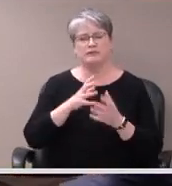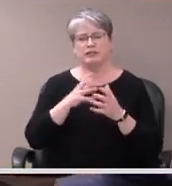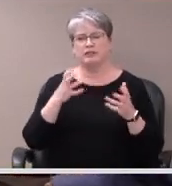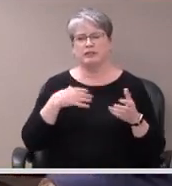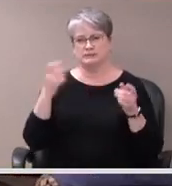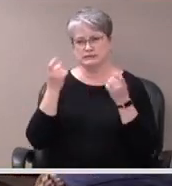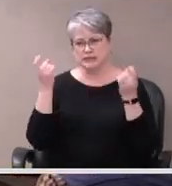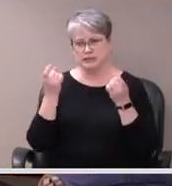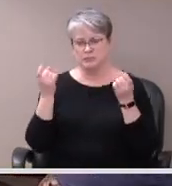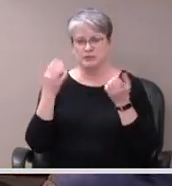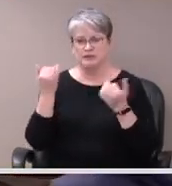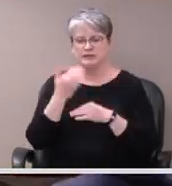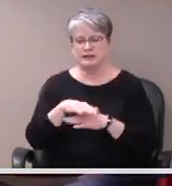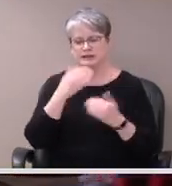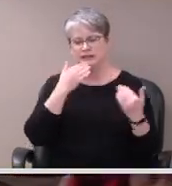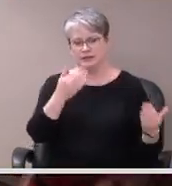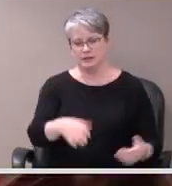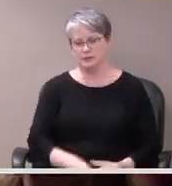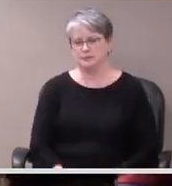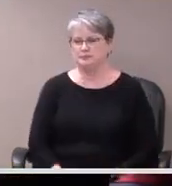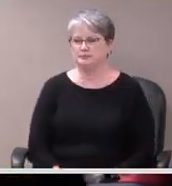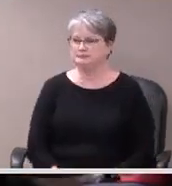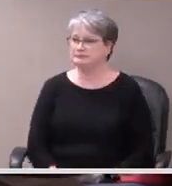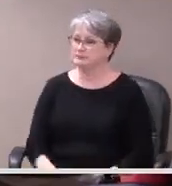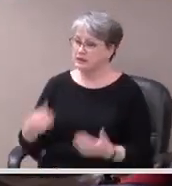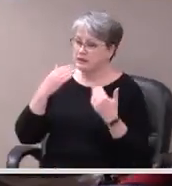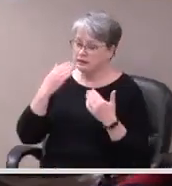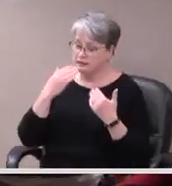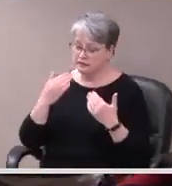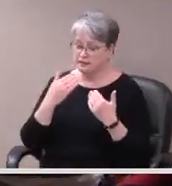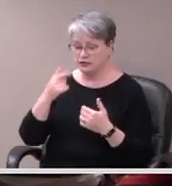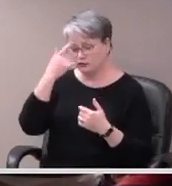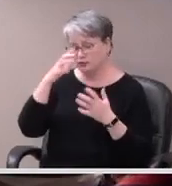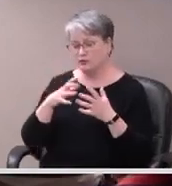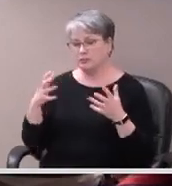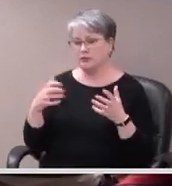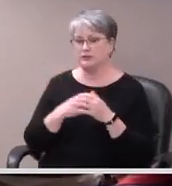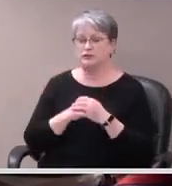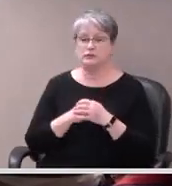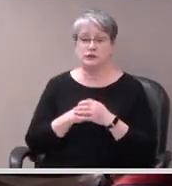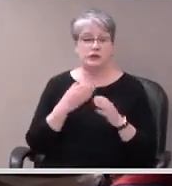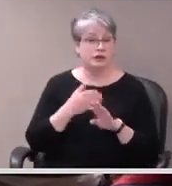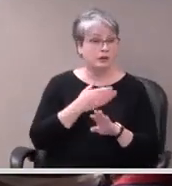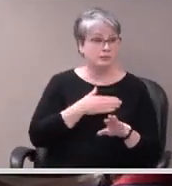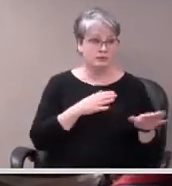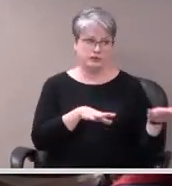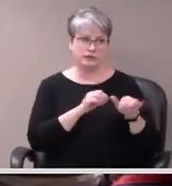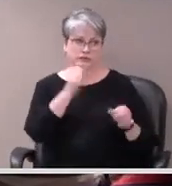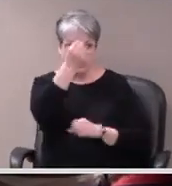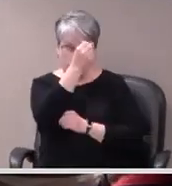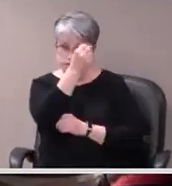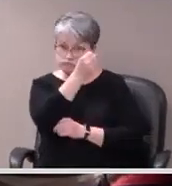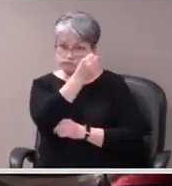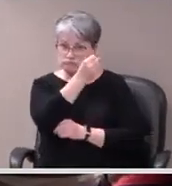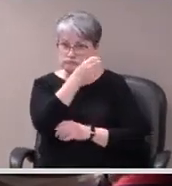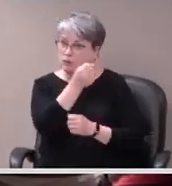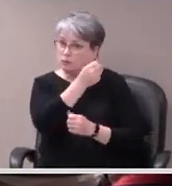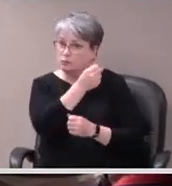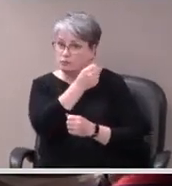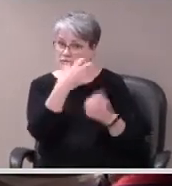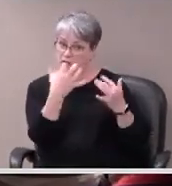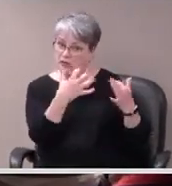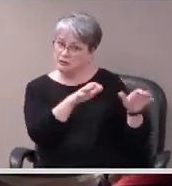tonight, and thank you. Thank you, Tony, very much. Before you get to leave,